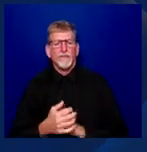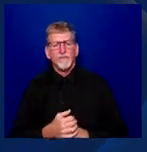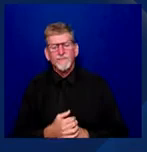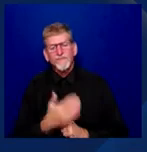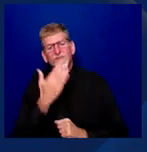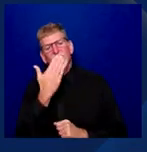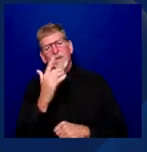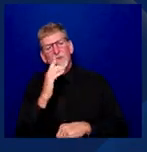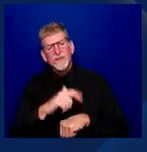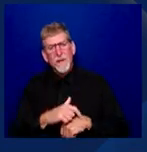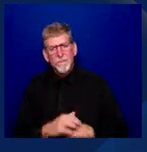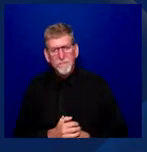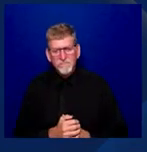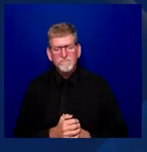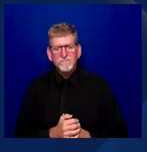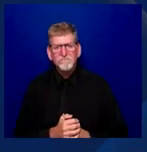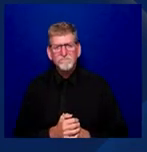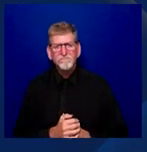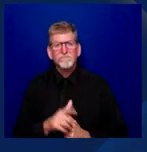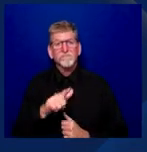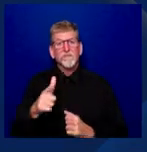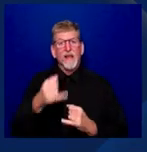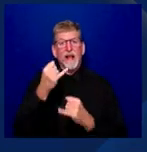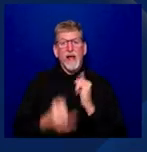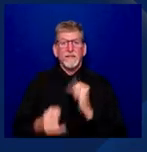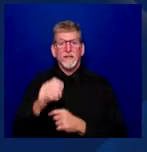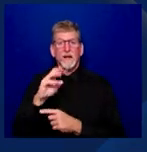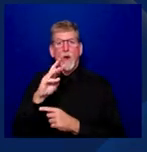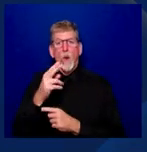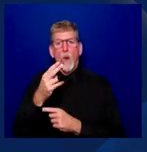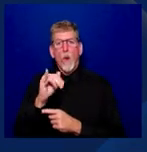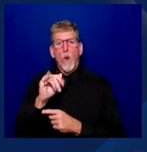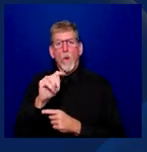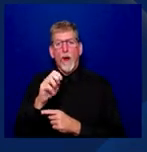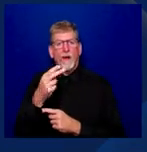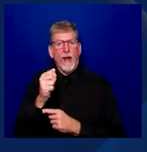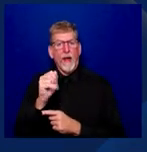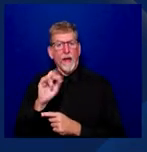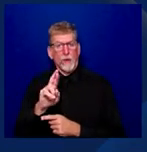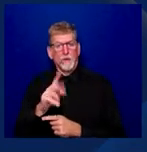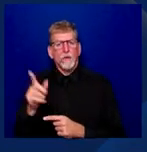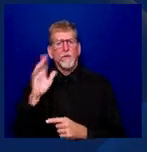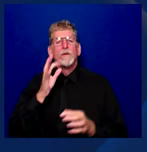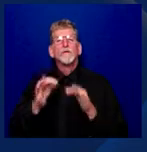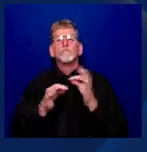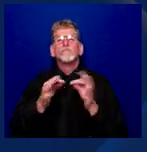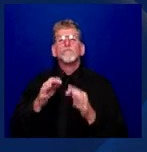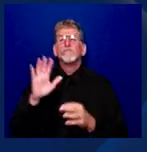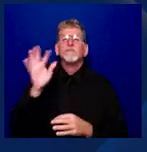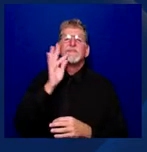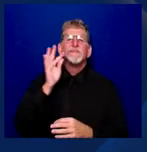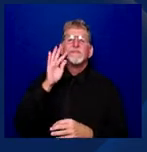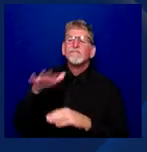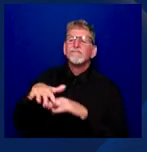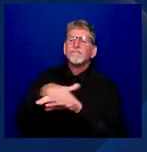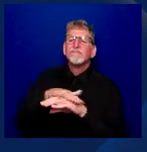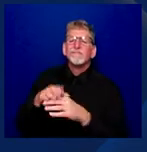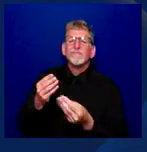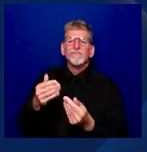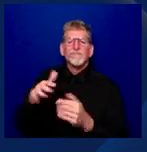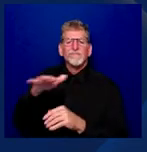Whitehair now to talk about the challenges in Indian country, as well as your experience overall. Thank you.